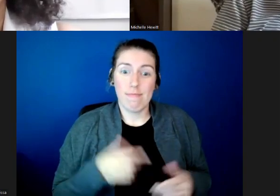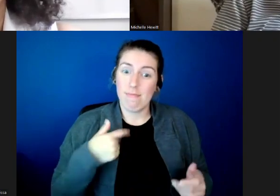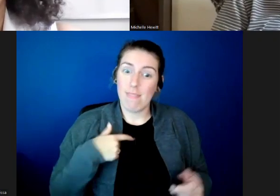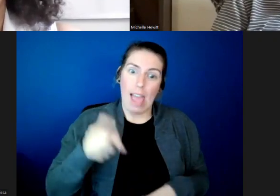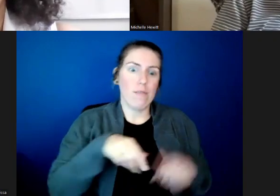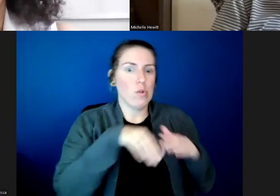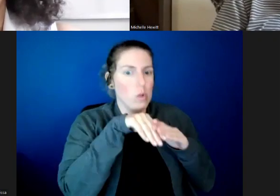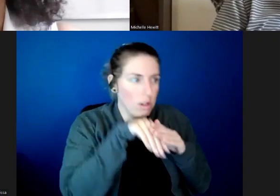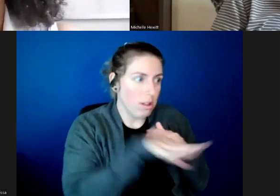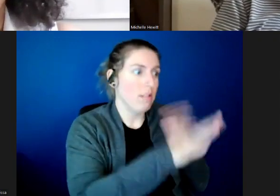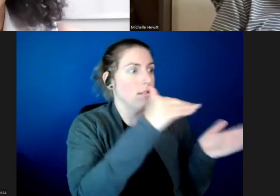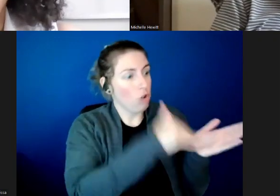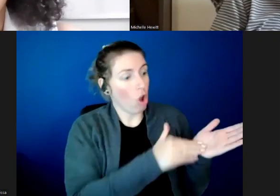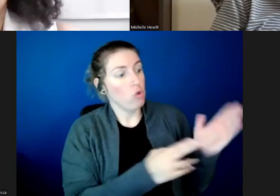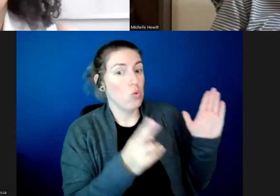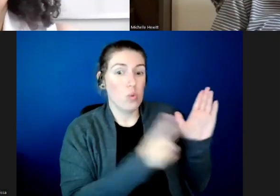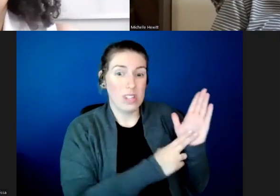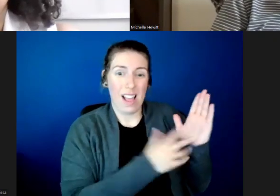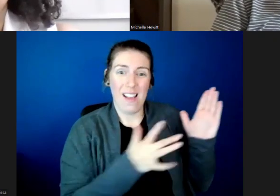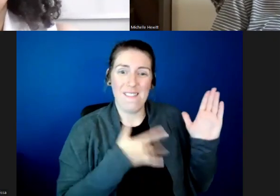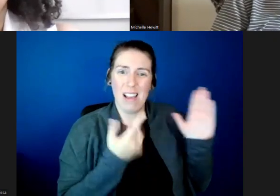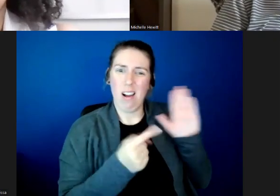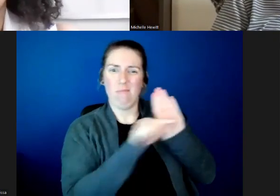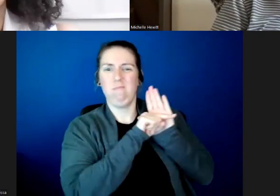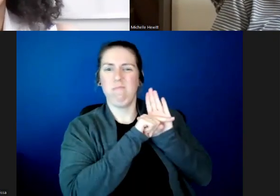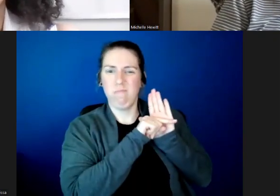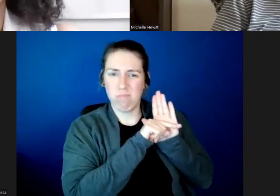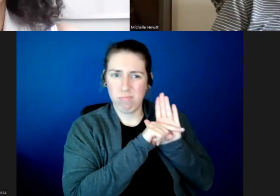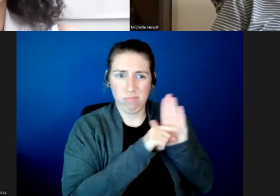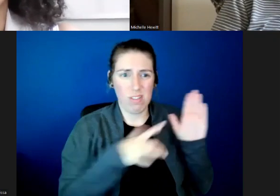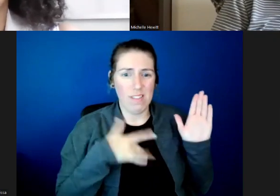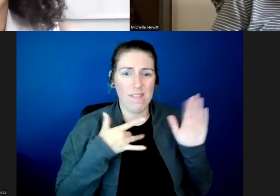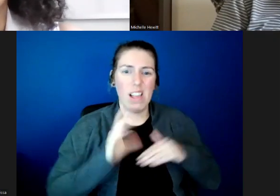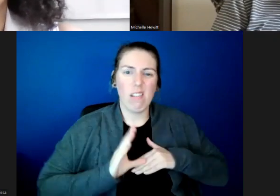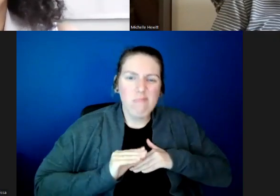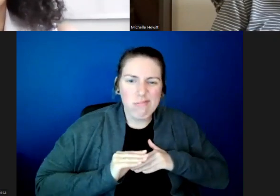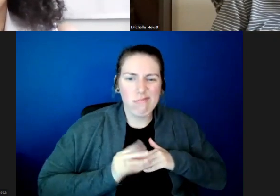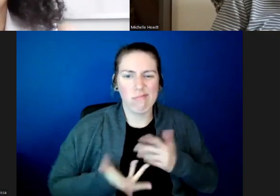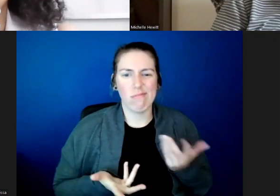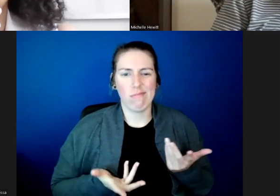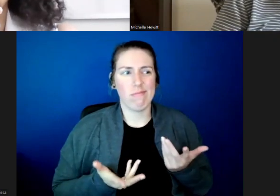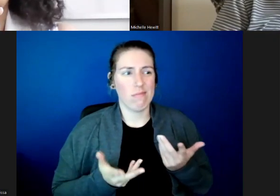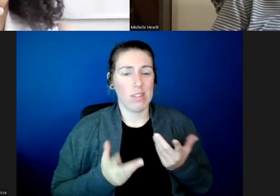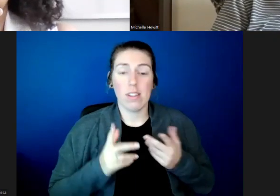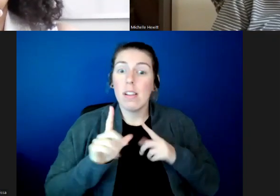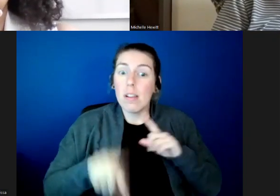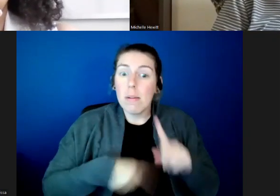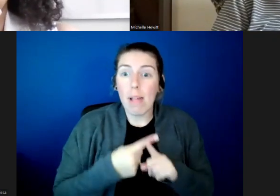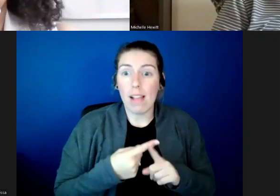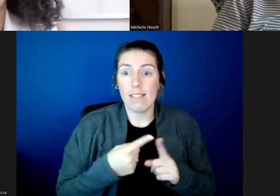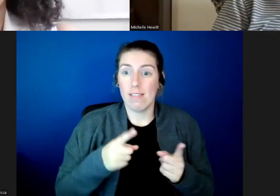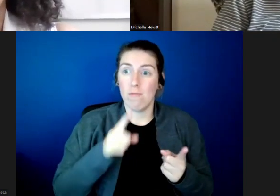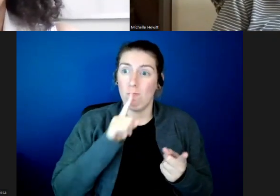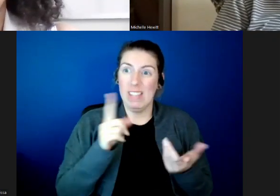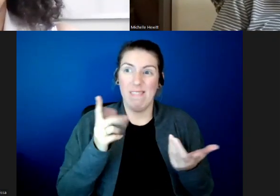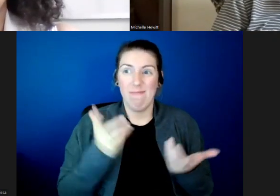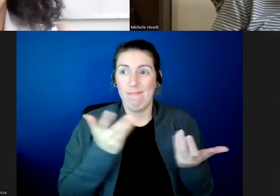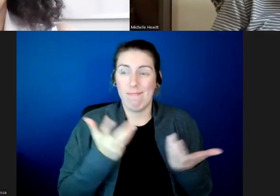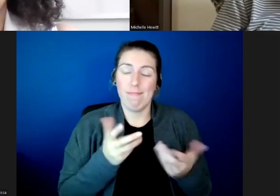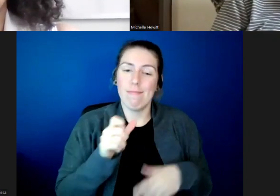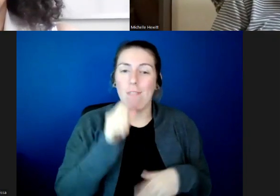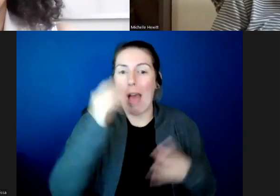just not empowering, and it shows disregard. For example, one of